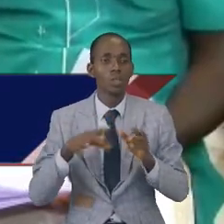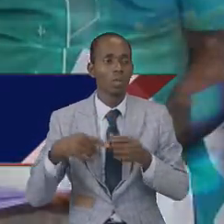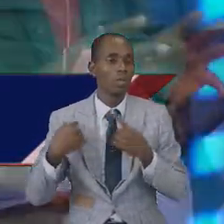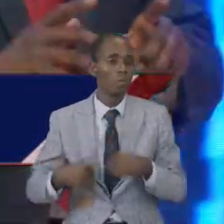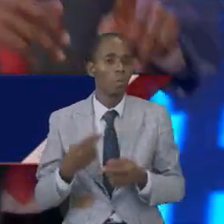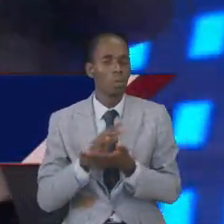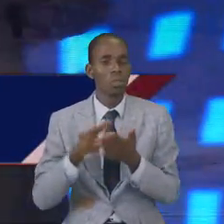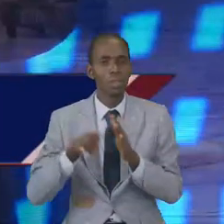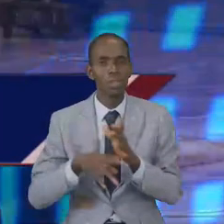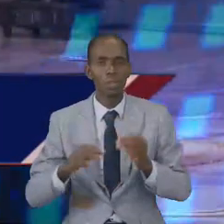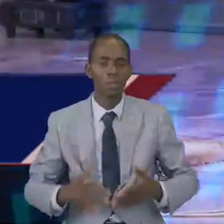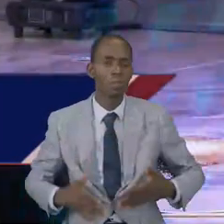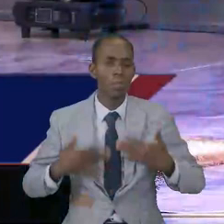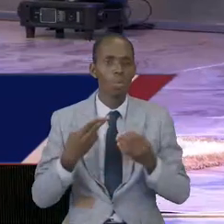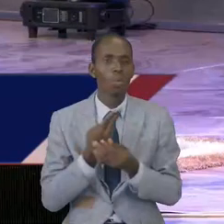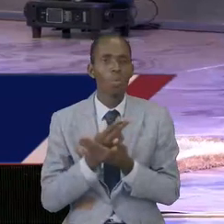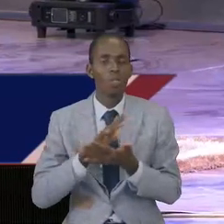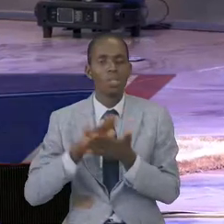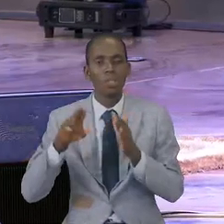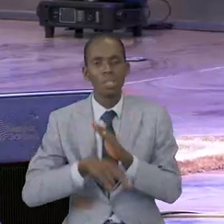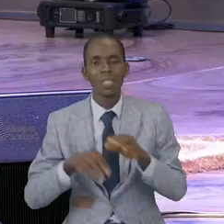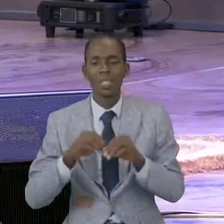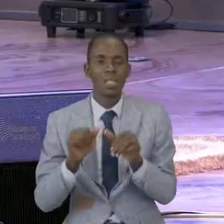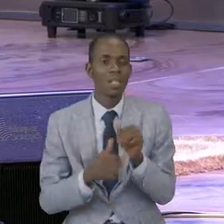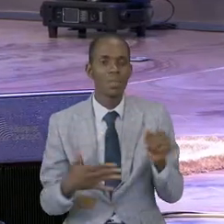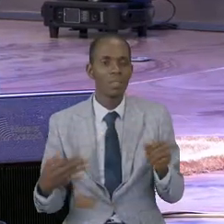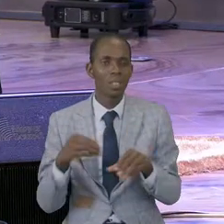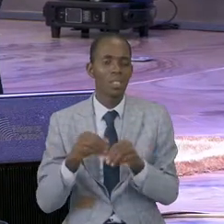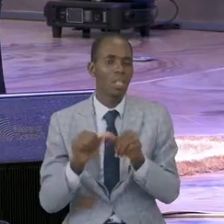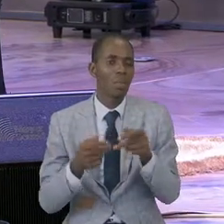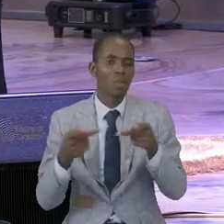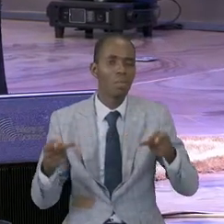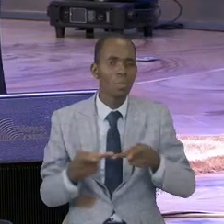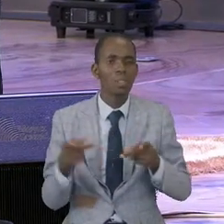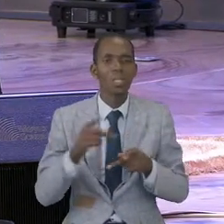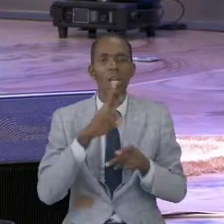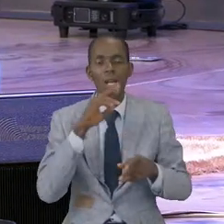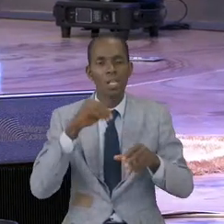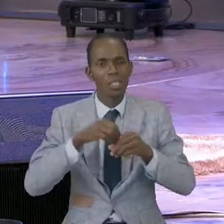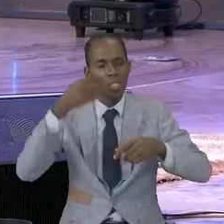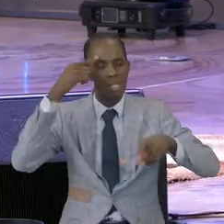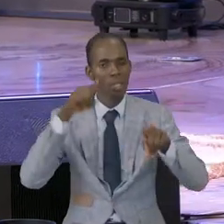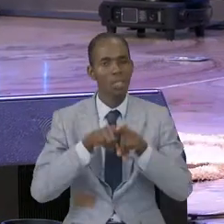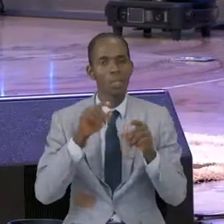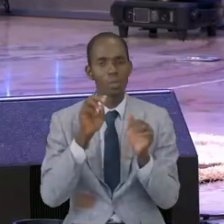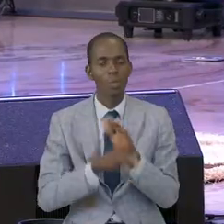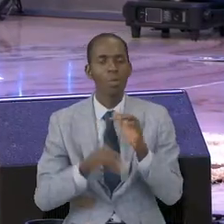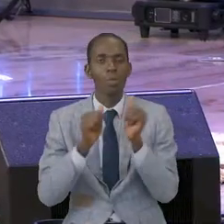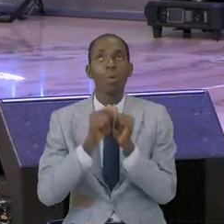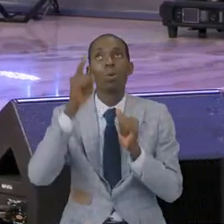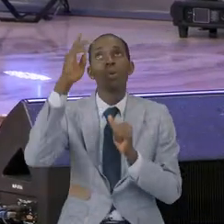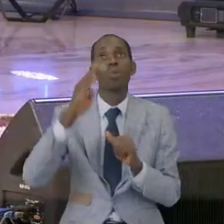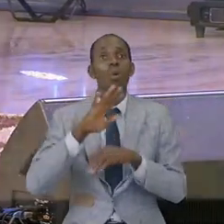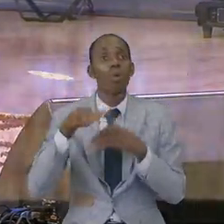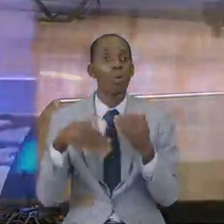holiness of life. Holiness in everything and every place. They are in agreement with God, and all the time